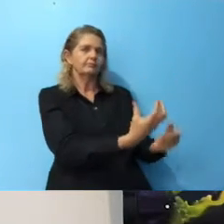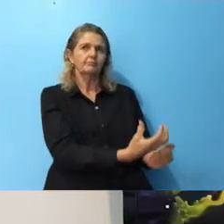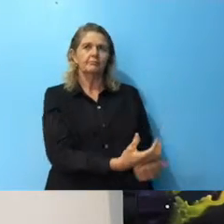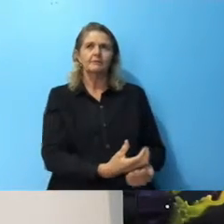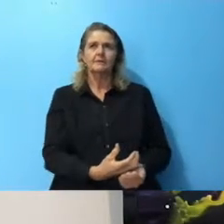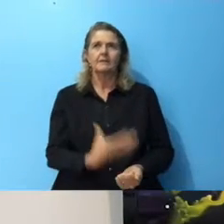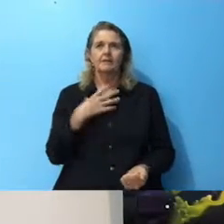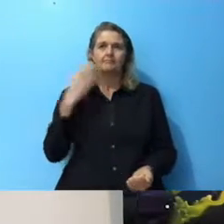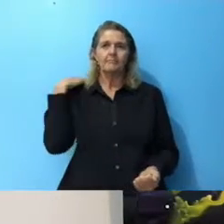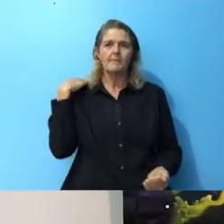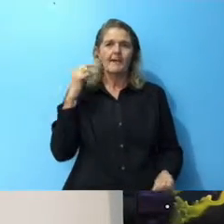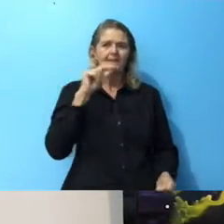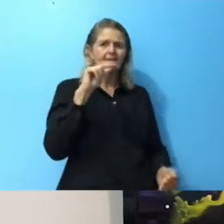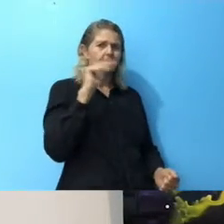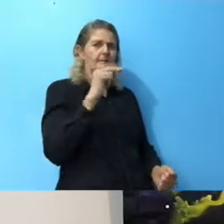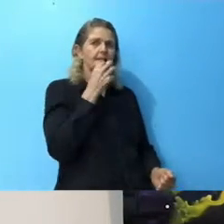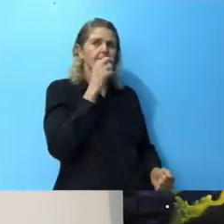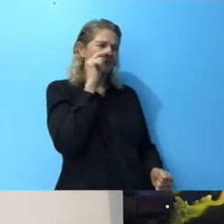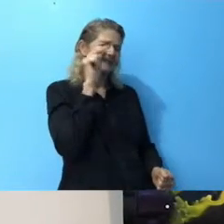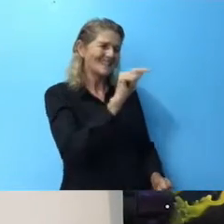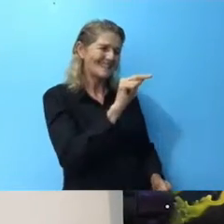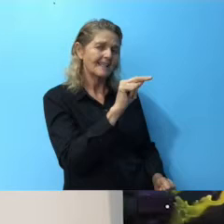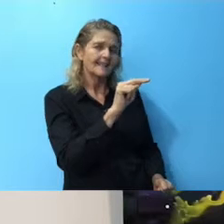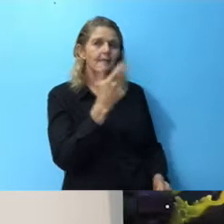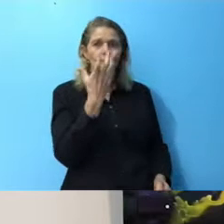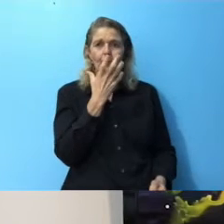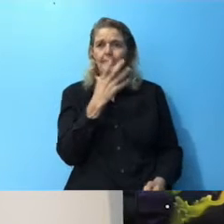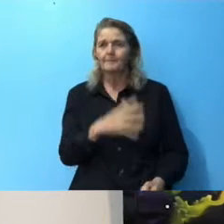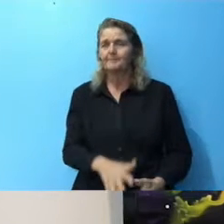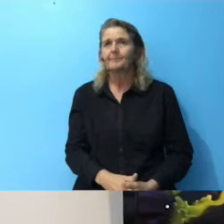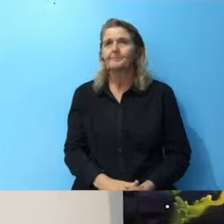I'm just going to turn my back to you guys a little bit so I can see.